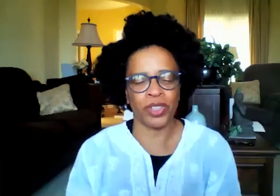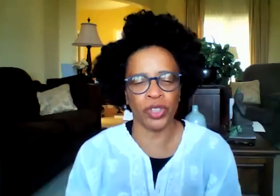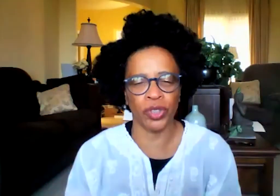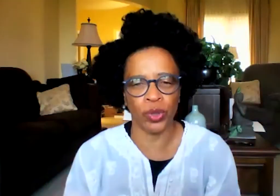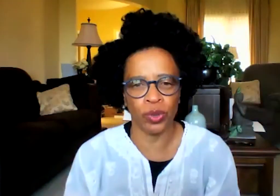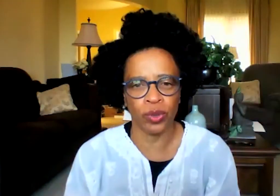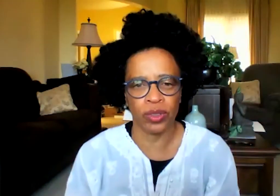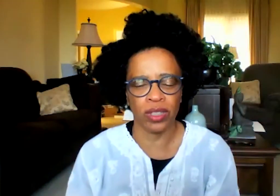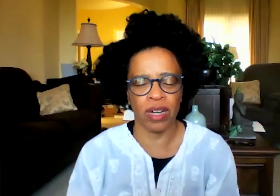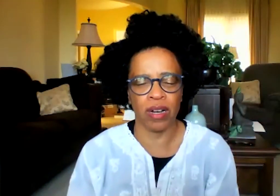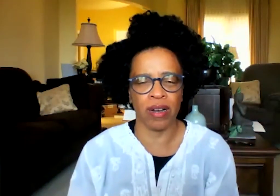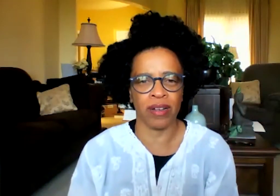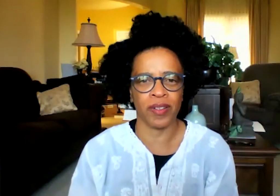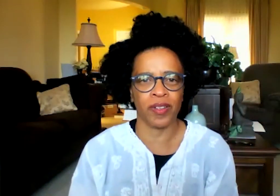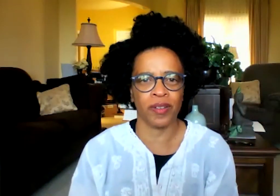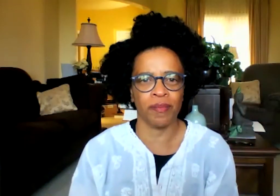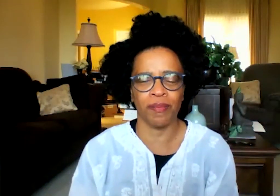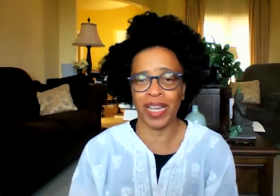up to